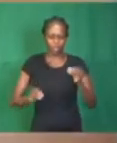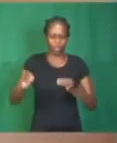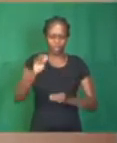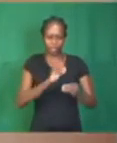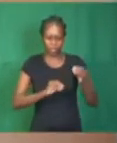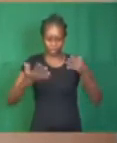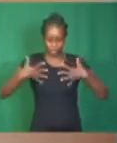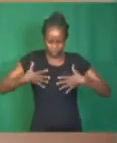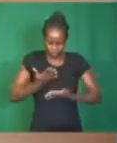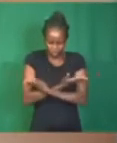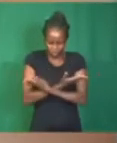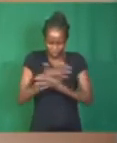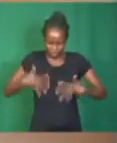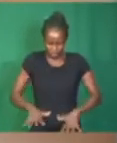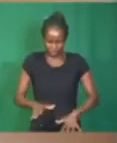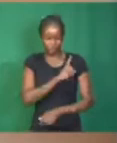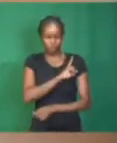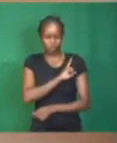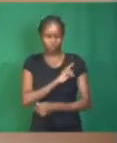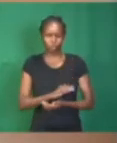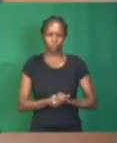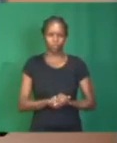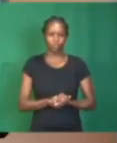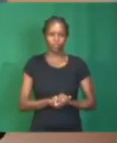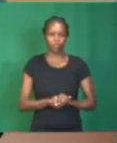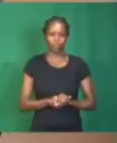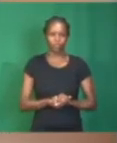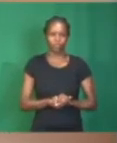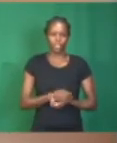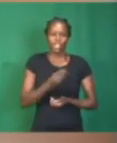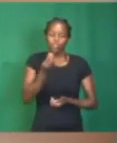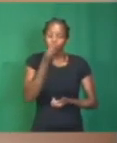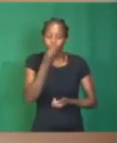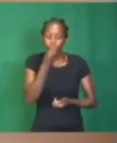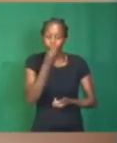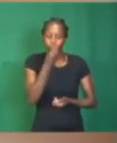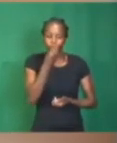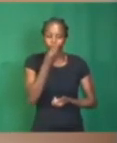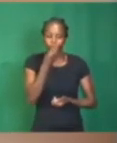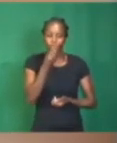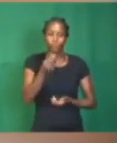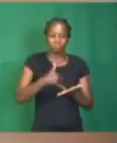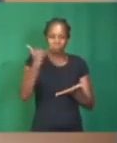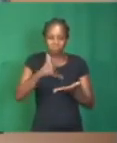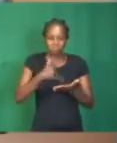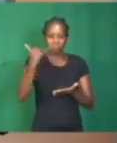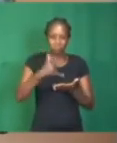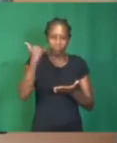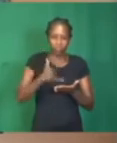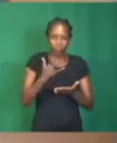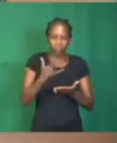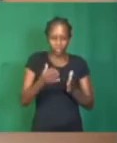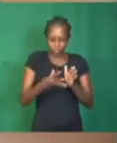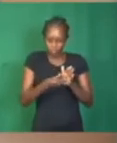the body? I mentioned earlier that the food that we eat, up, it has to be